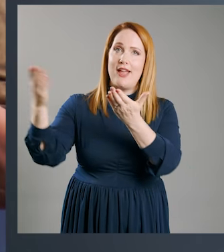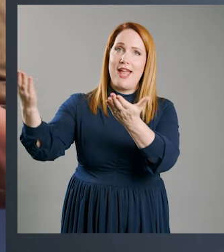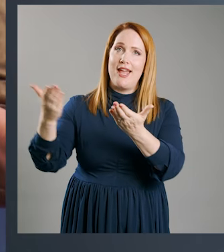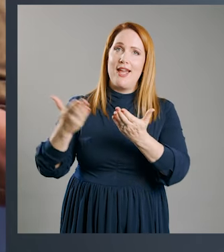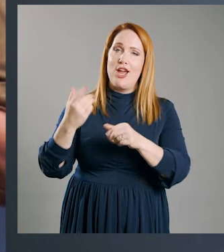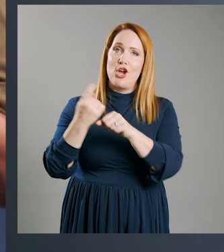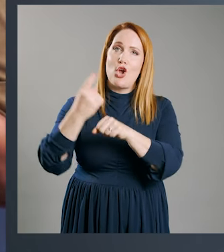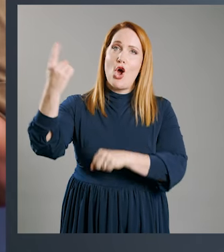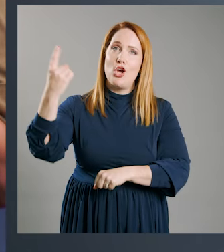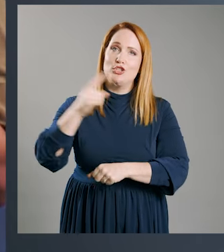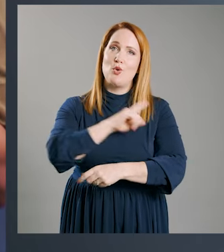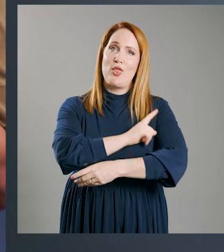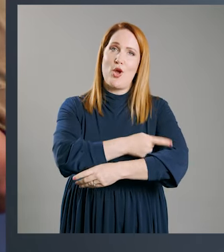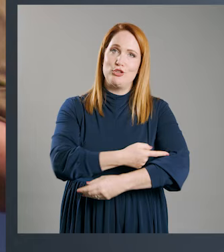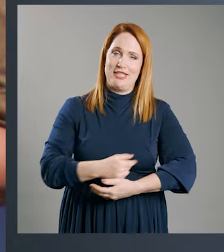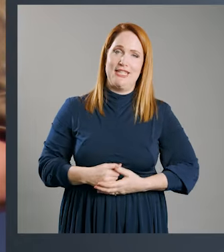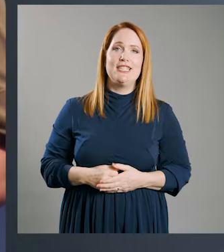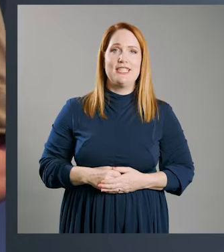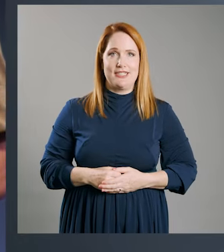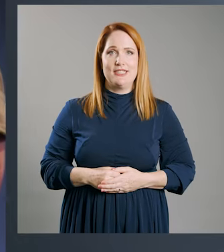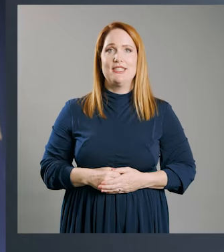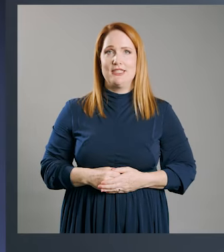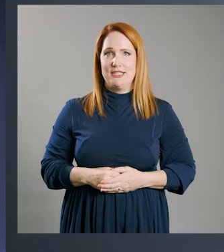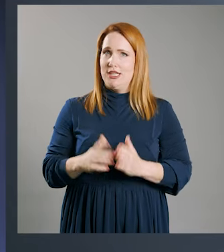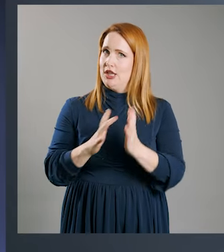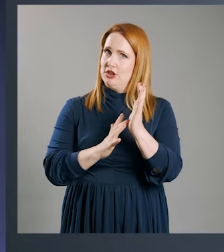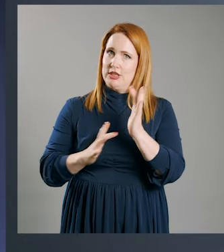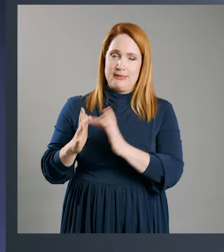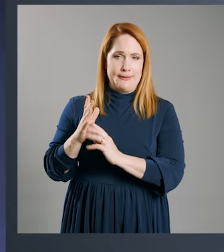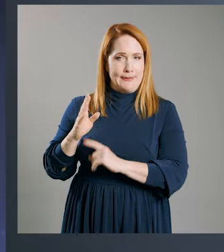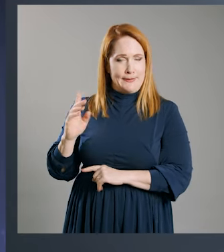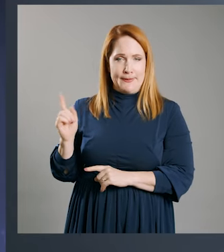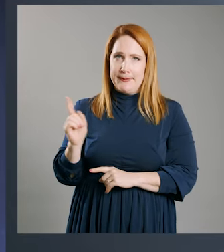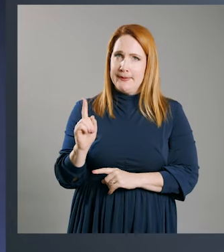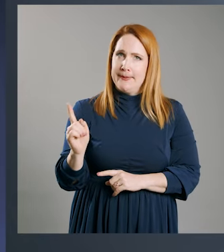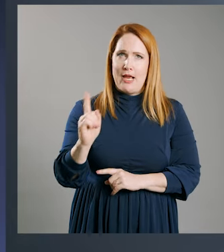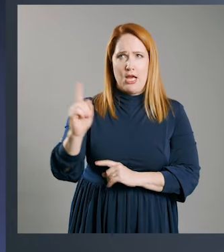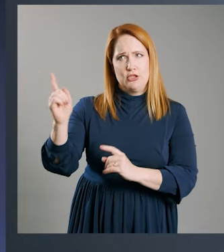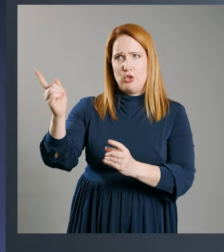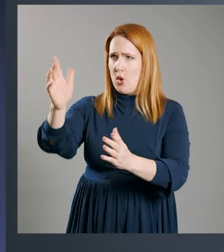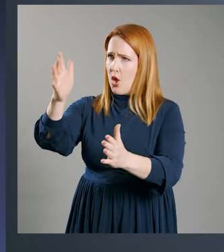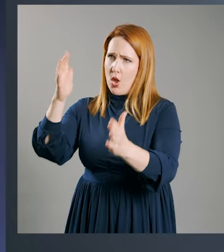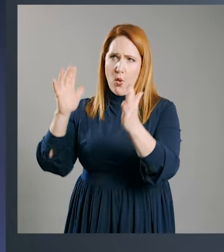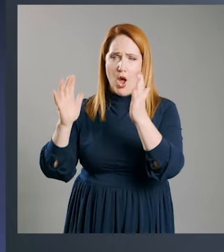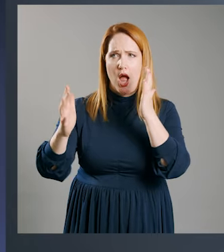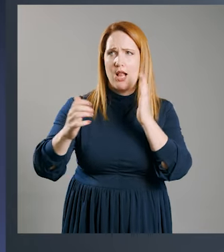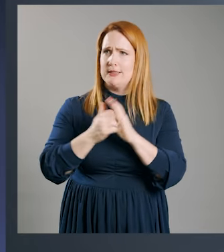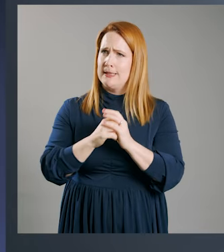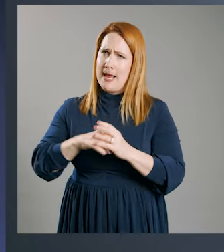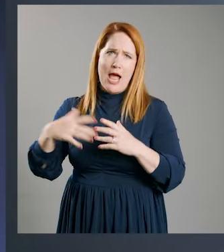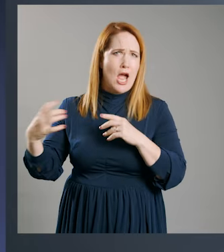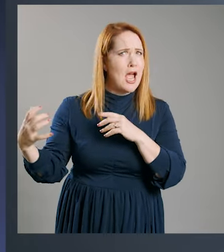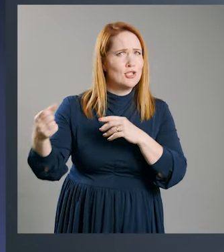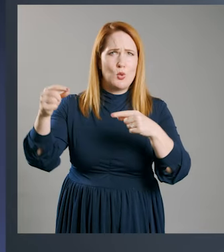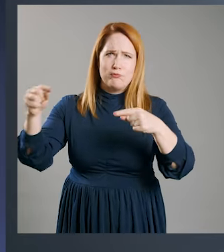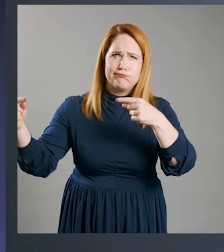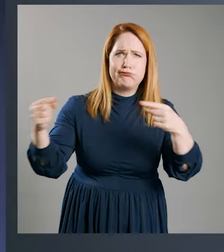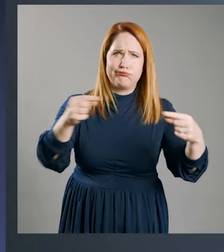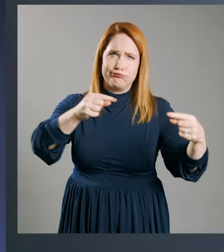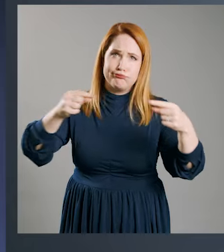authority. And Jesus then was led into the wilderness, and he had to contend against Satan in a way that no